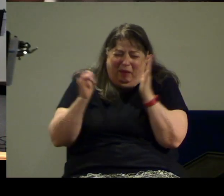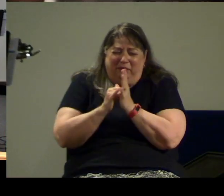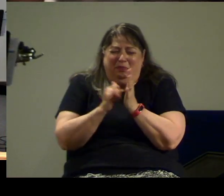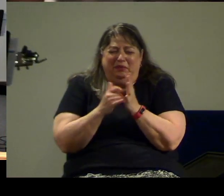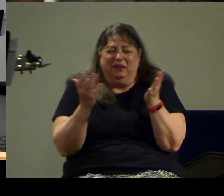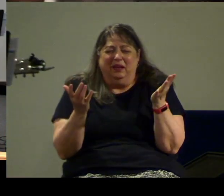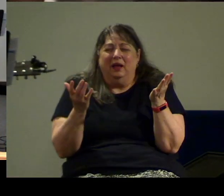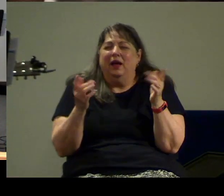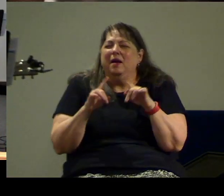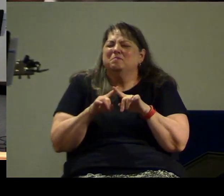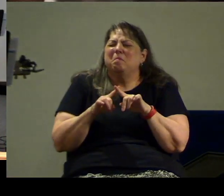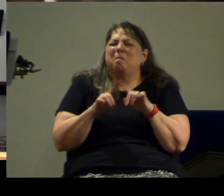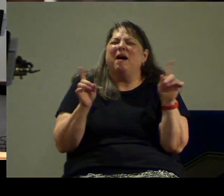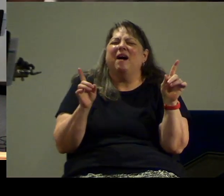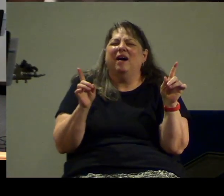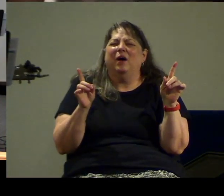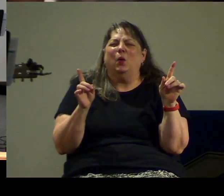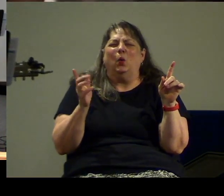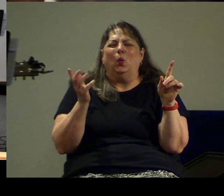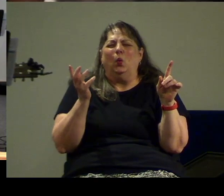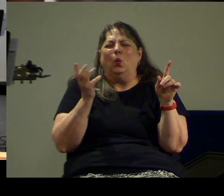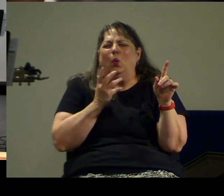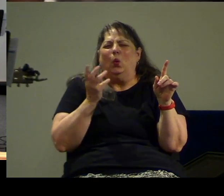But we are so